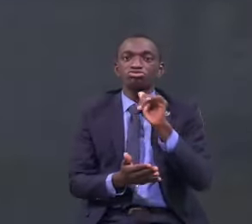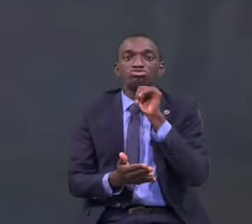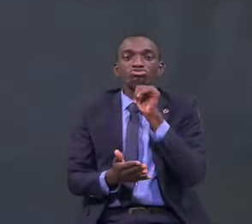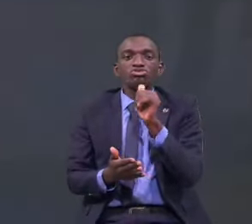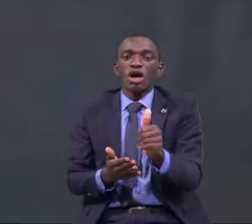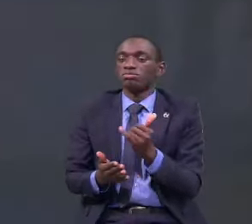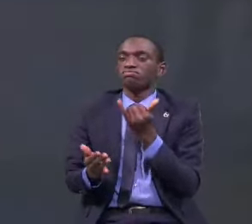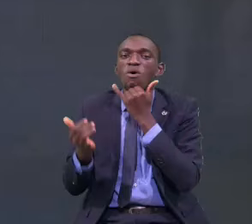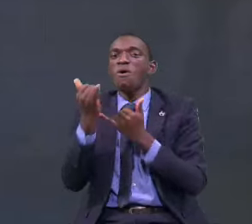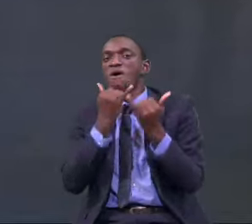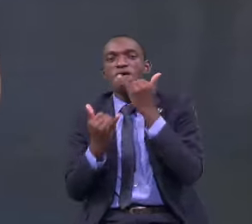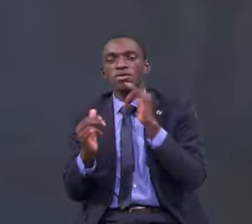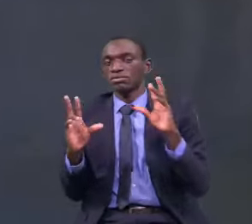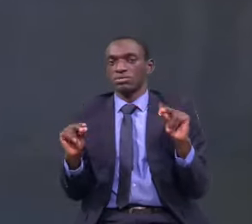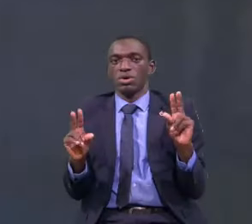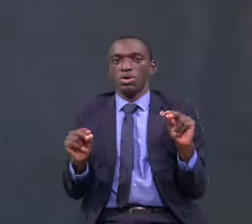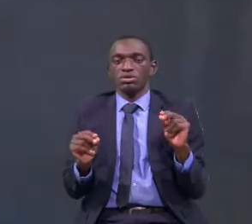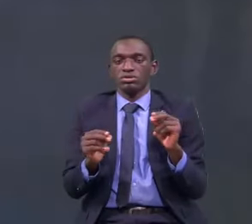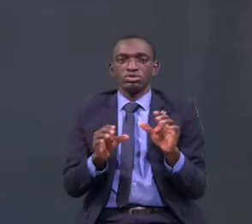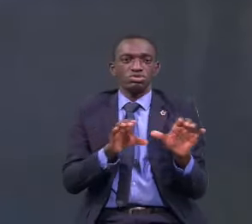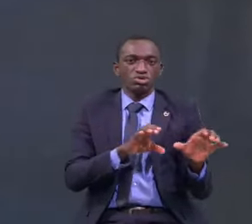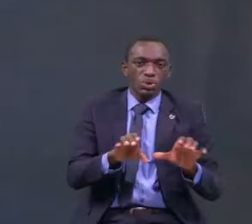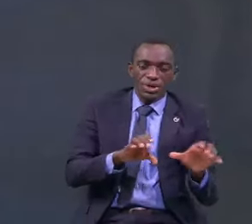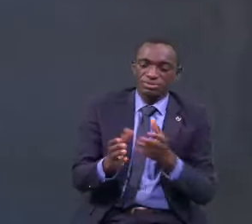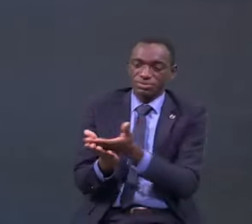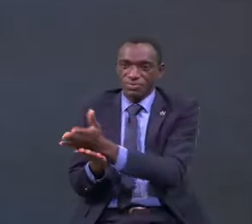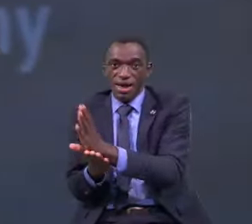Doing right instead of doing wrong.